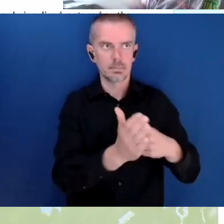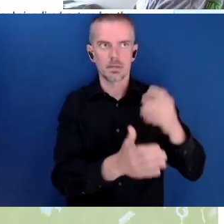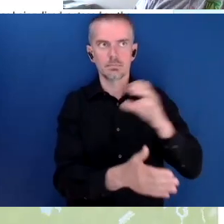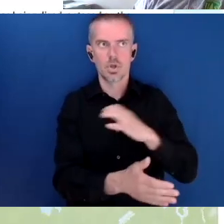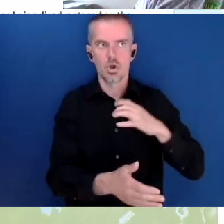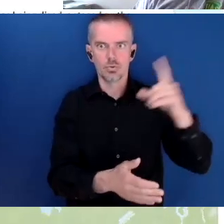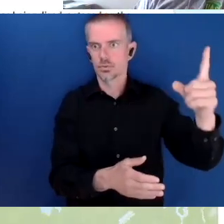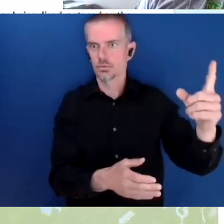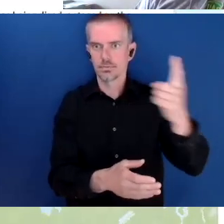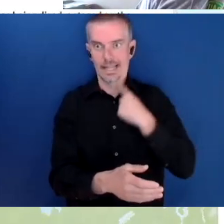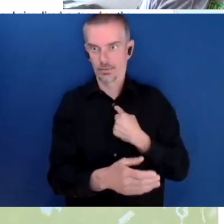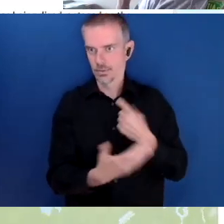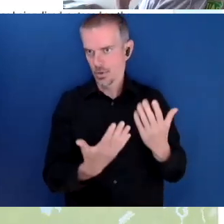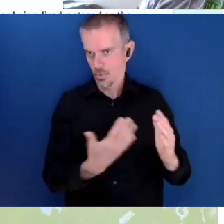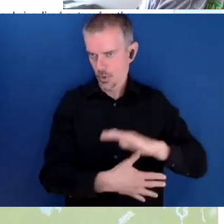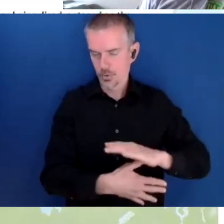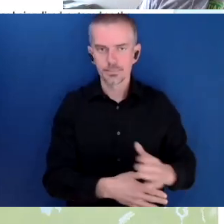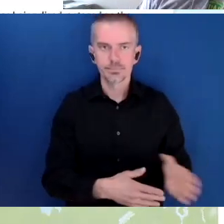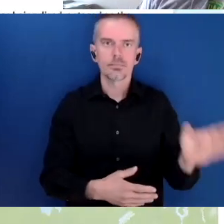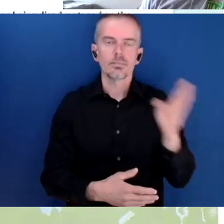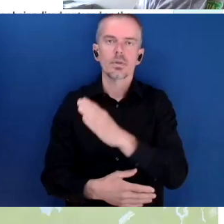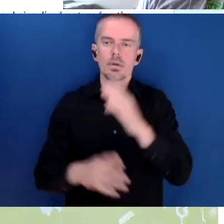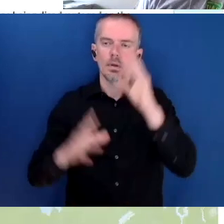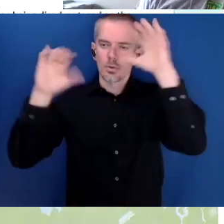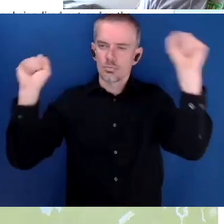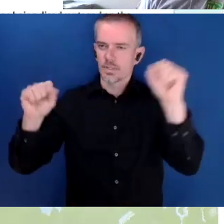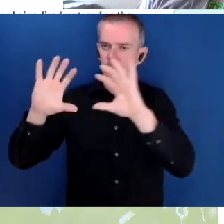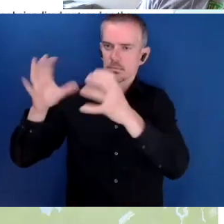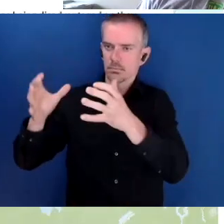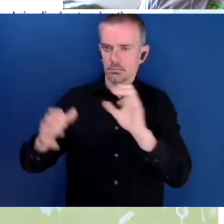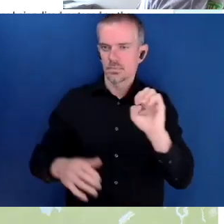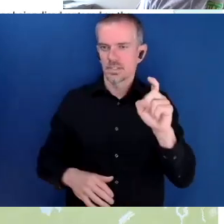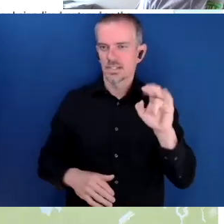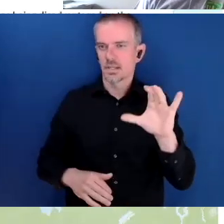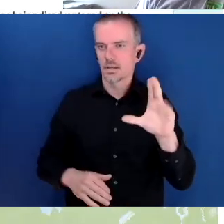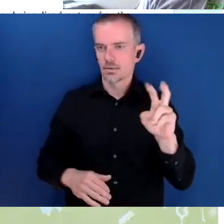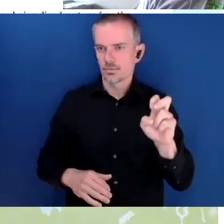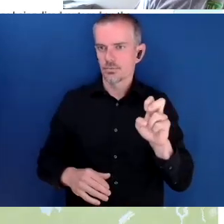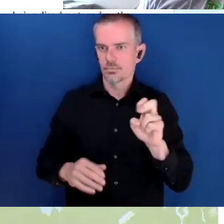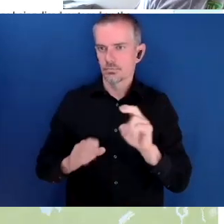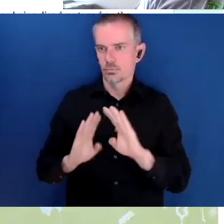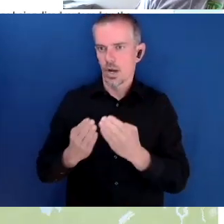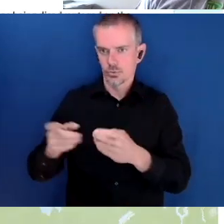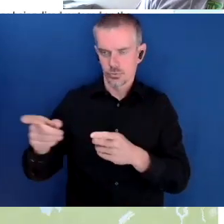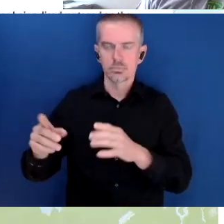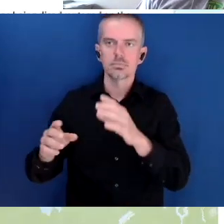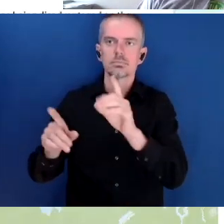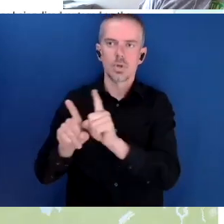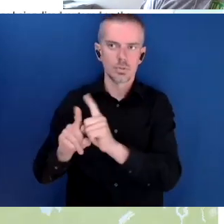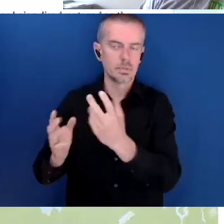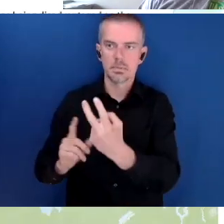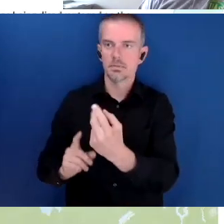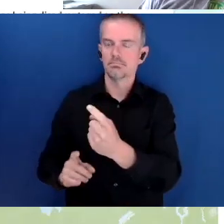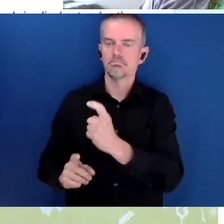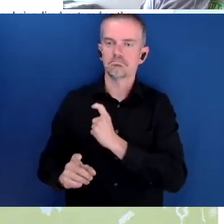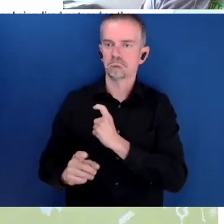priorities. The executive branch, political leadership also can give us policy priorities. And so an example of this is